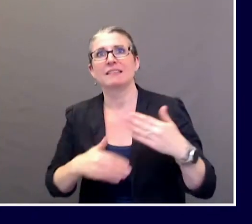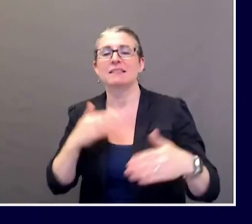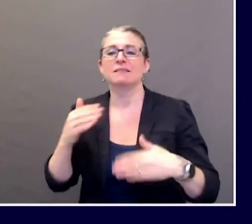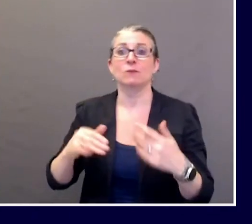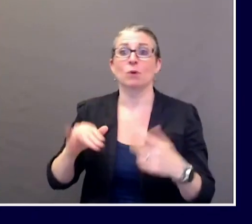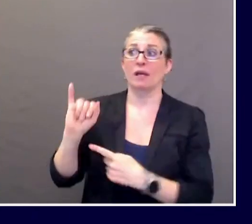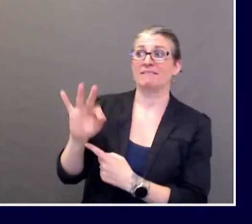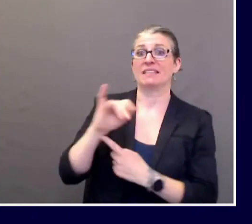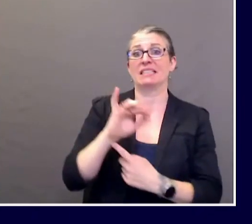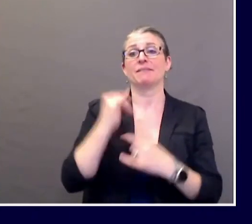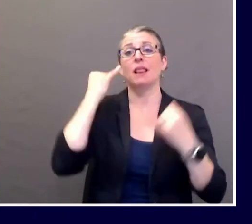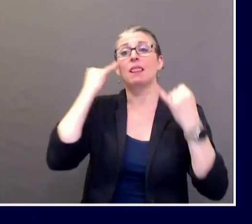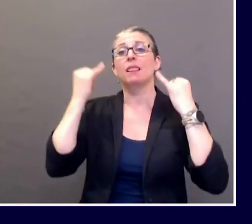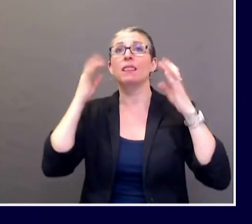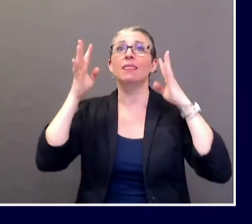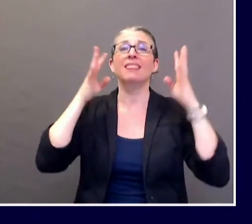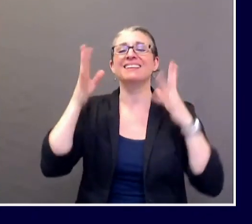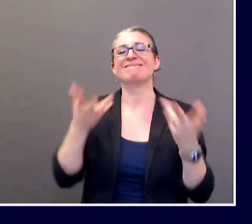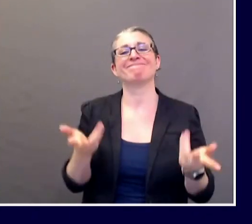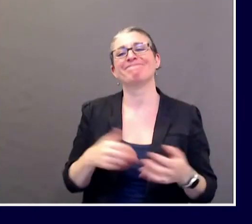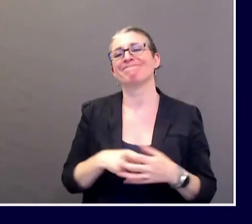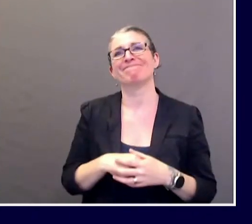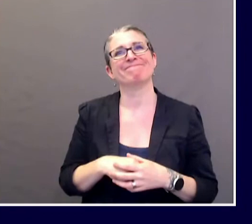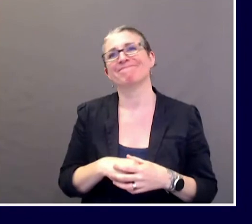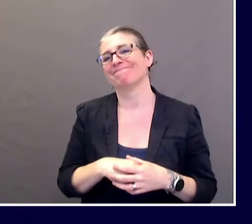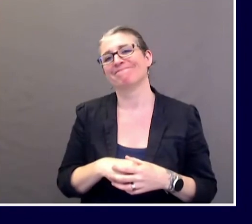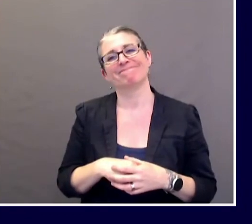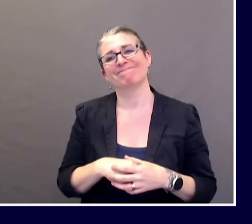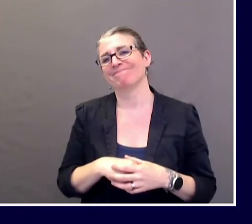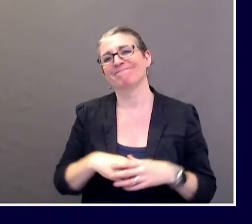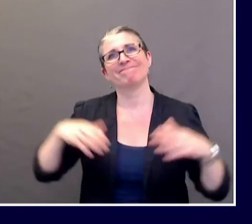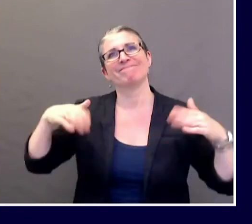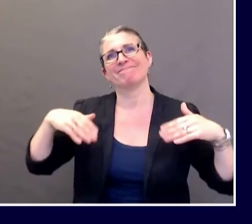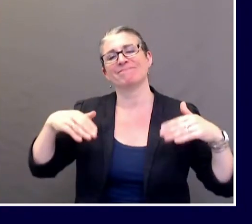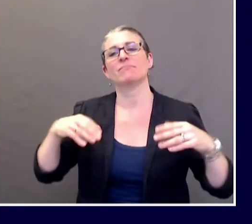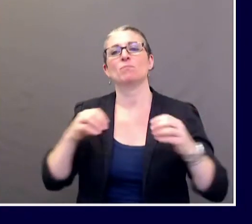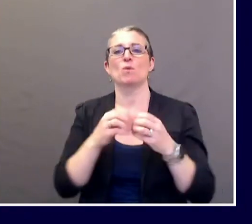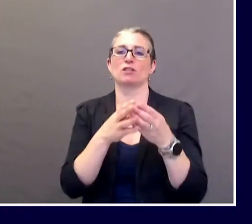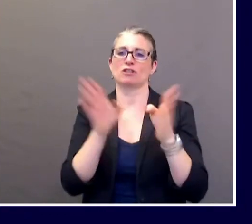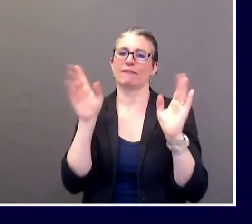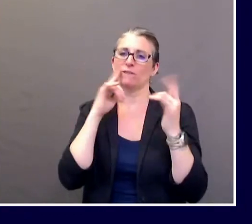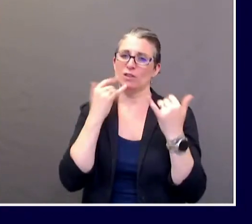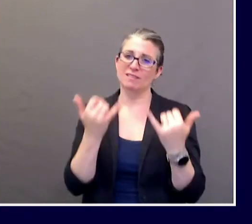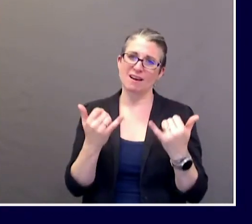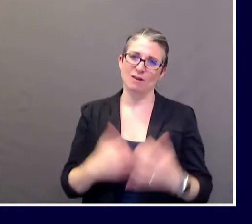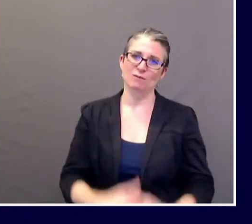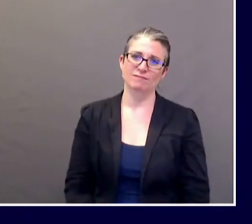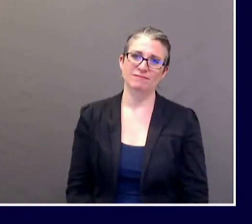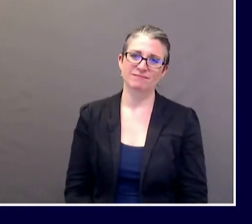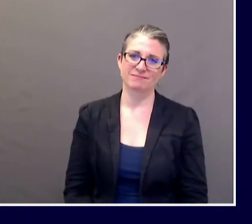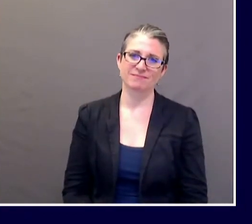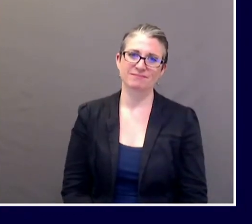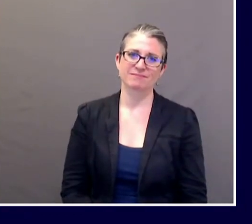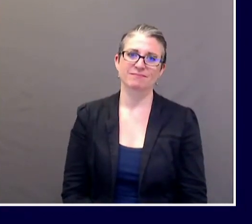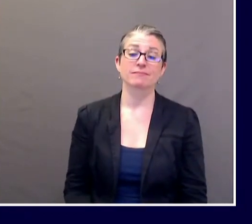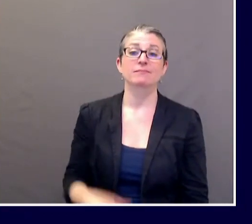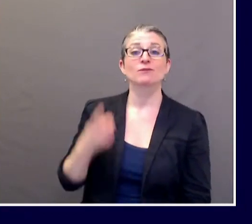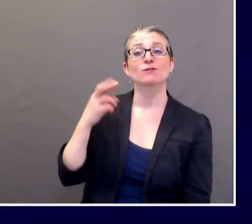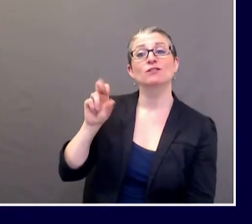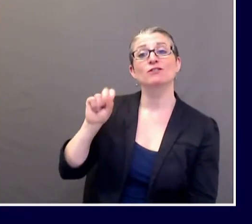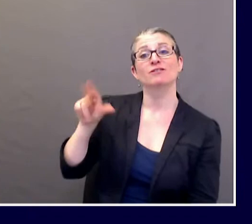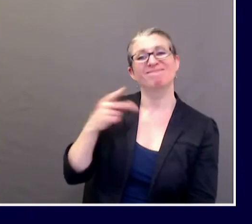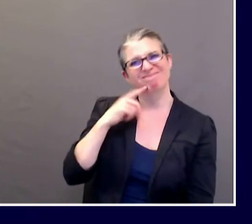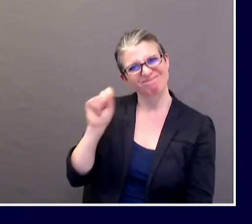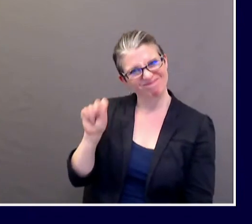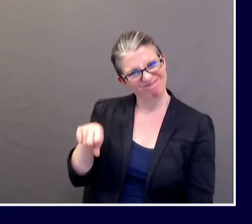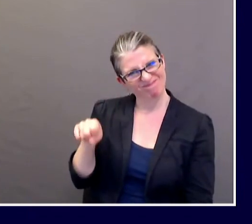operational. But Dr. Shah, I don't know if you have anything to add to that. No, I think that's exactly right. I mean, it's one thing to have a couple of friends